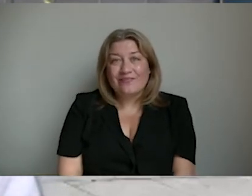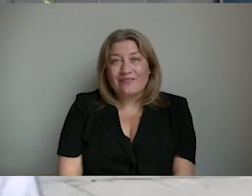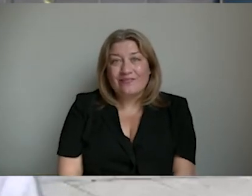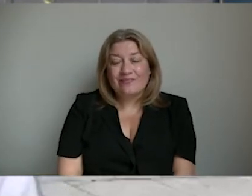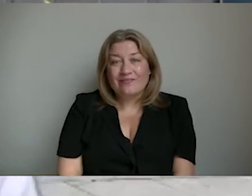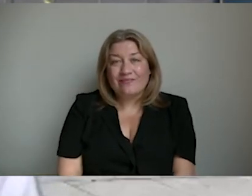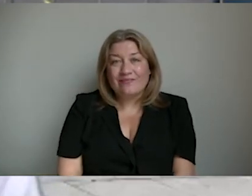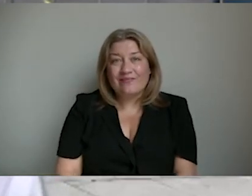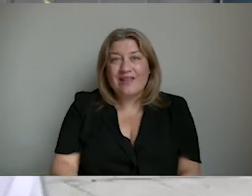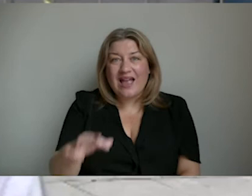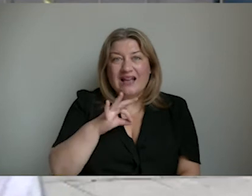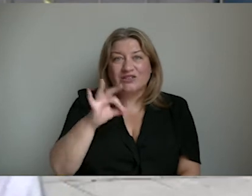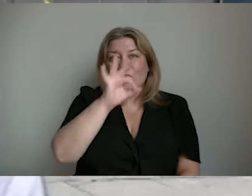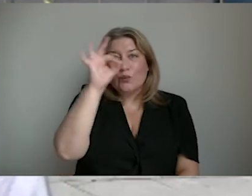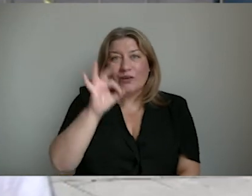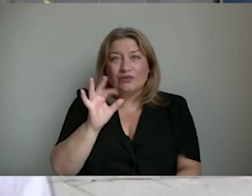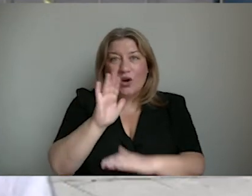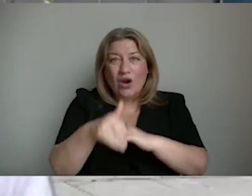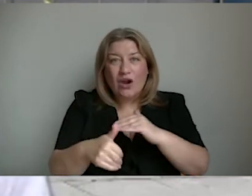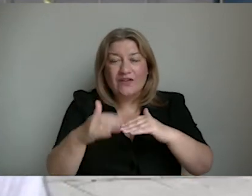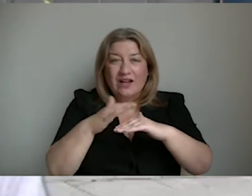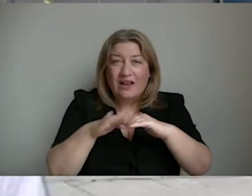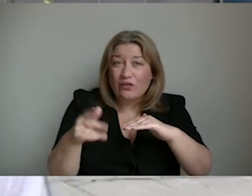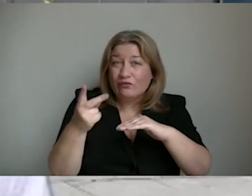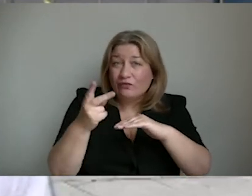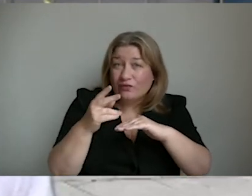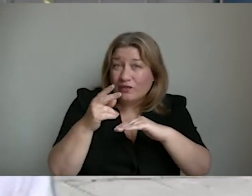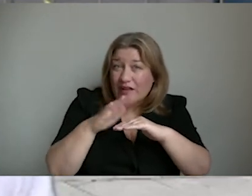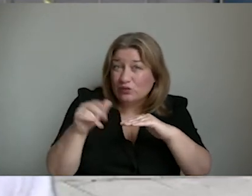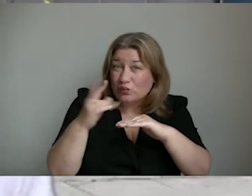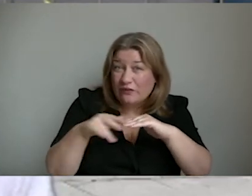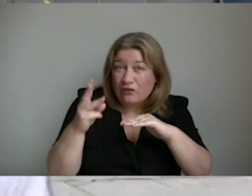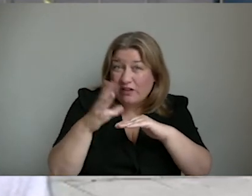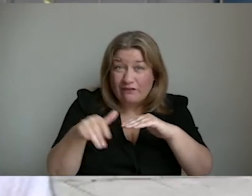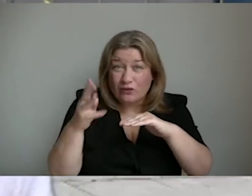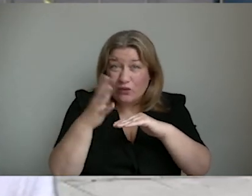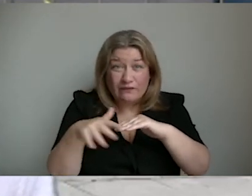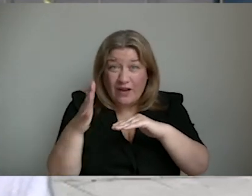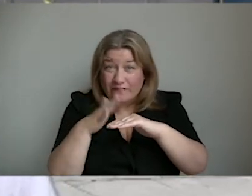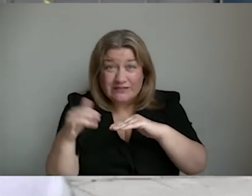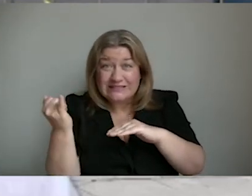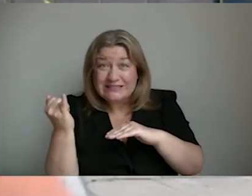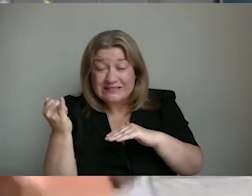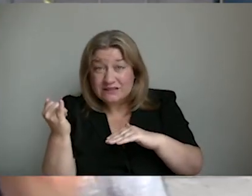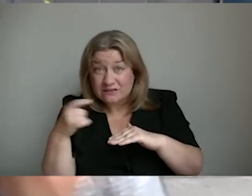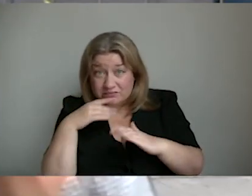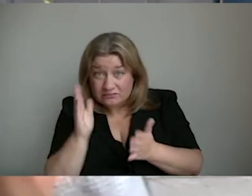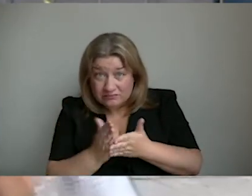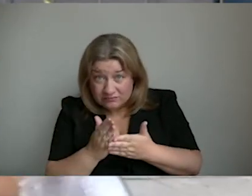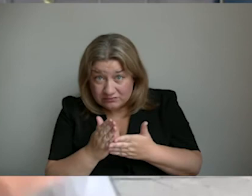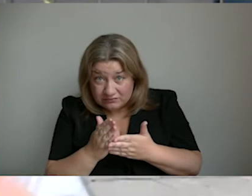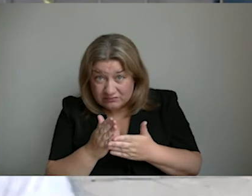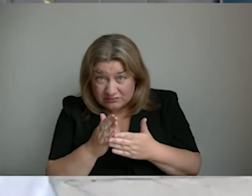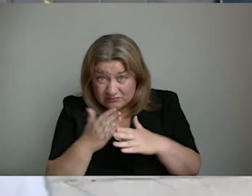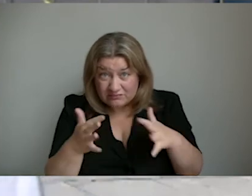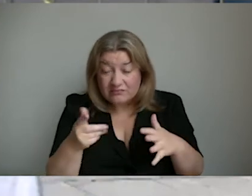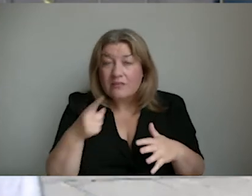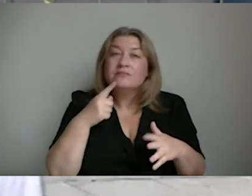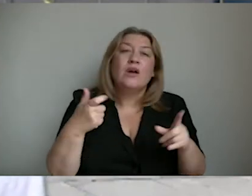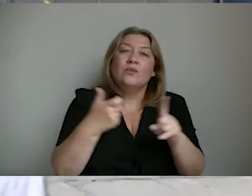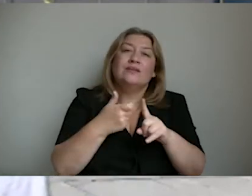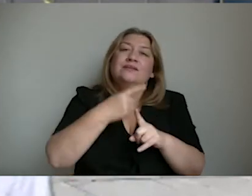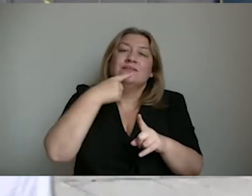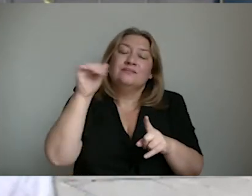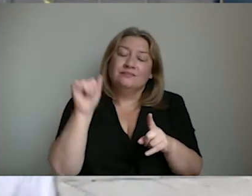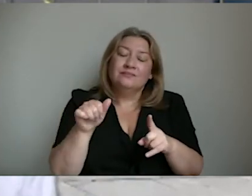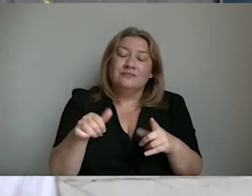touch. Question about the levels of apprenticeships. Do you offer level 3, 4, 5, 6, 7 apprenticeships? I think we touched on that, but we do,